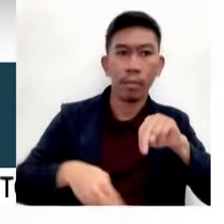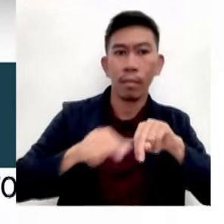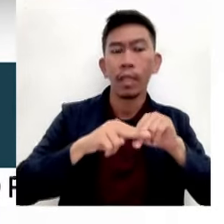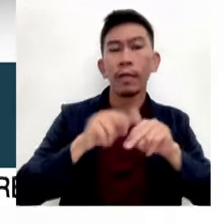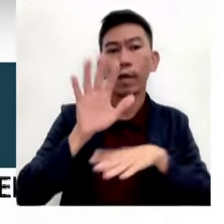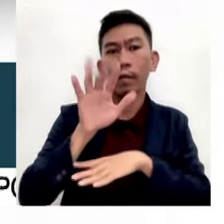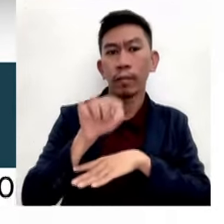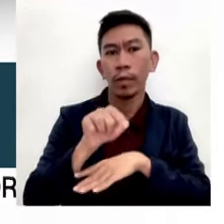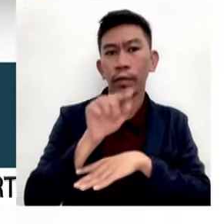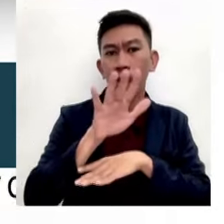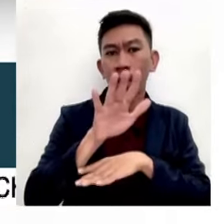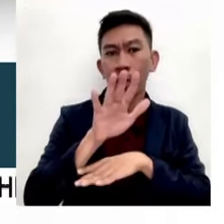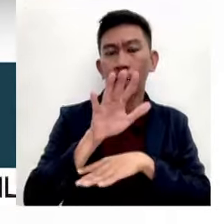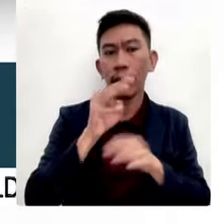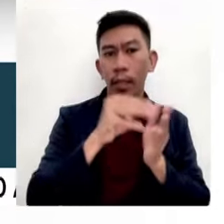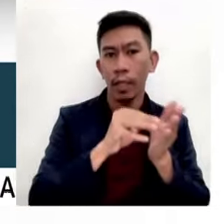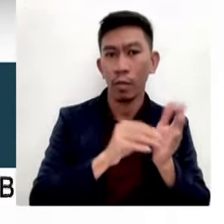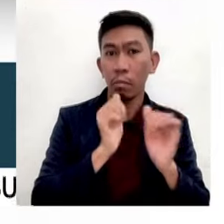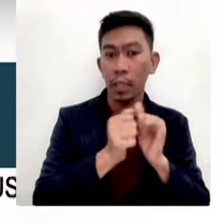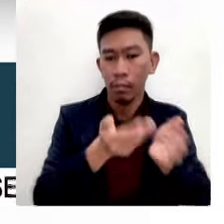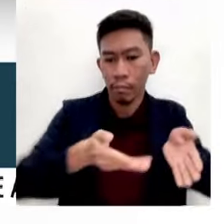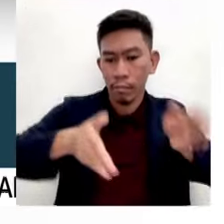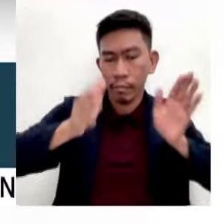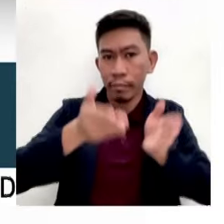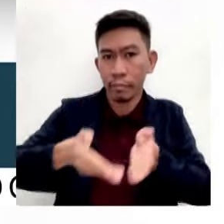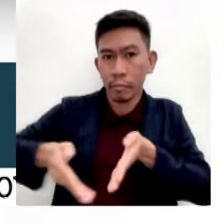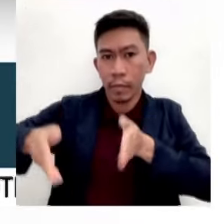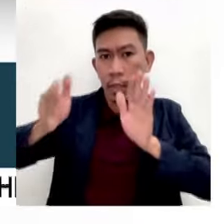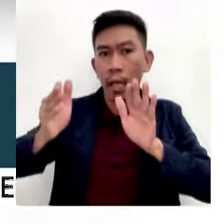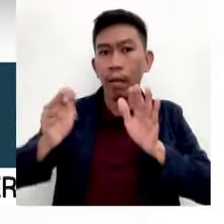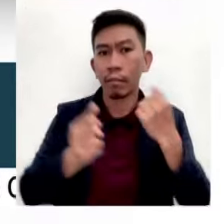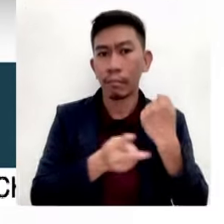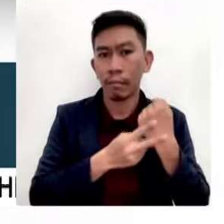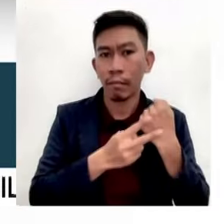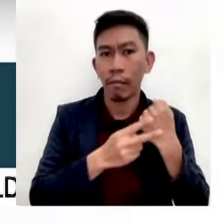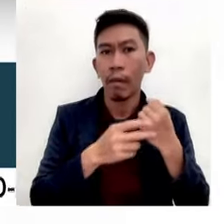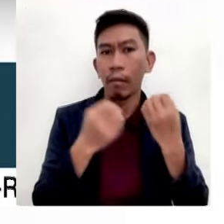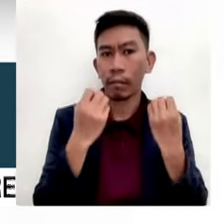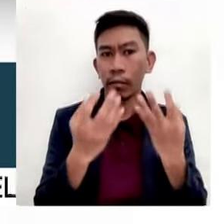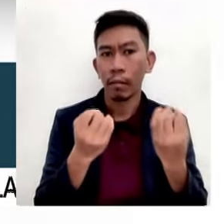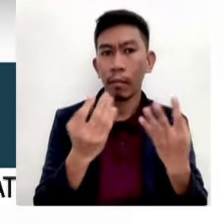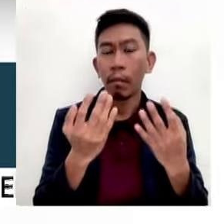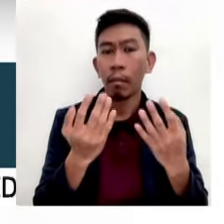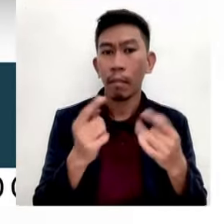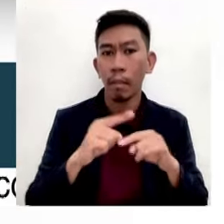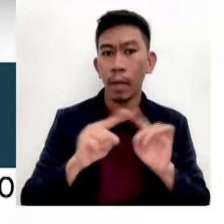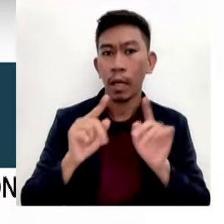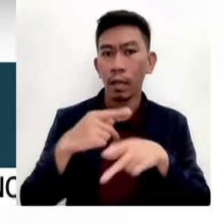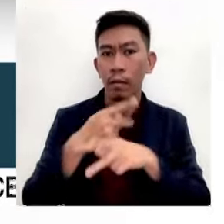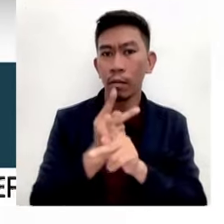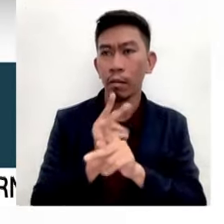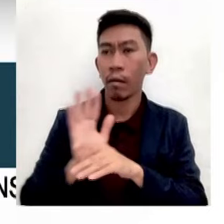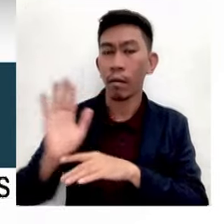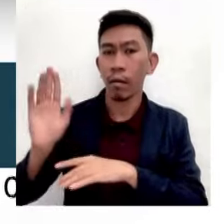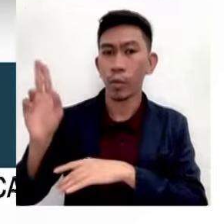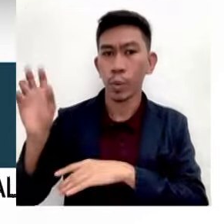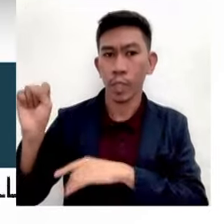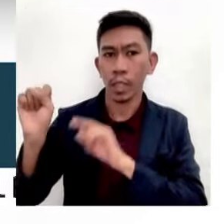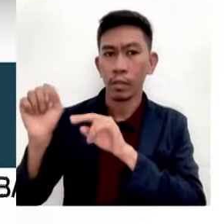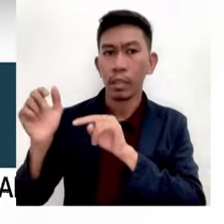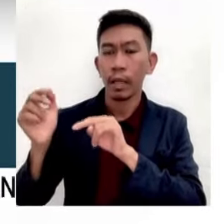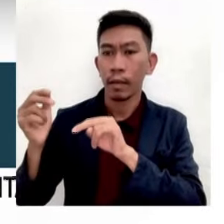yung mga stocks. Yung gasolina, yung stockpiles niya bumaba. Pero yung production ng United States tumaas naman. Tsaka ang sabi